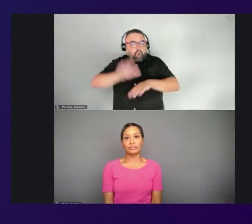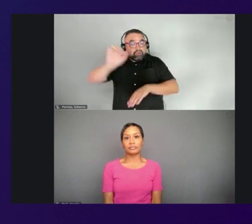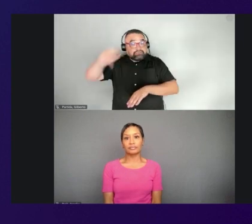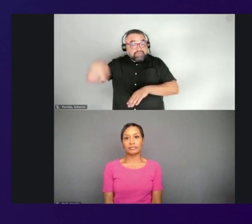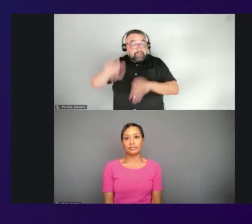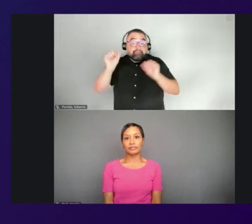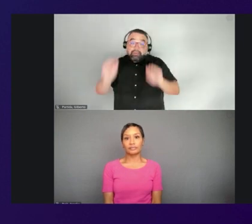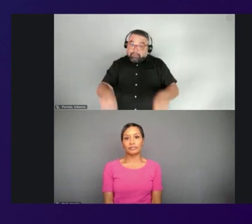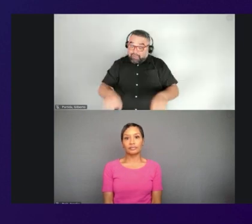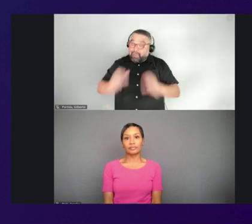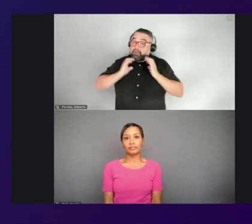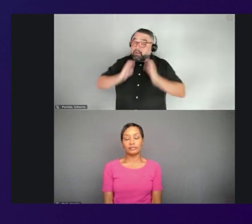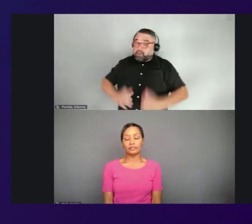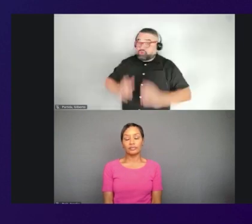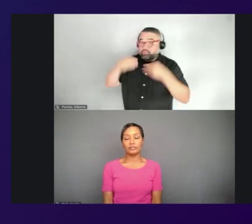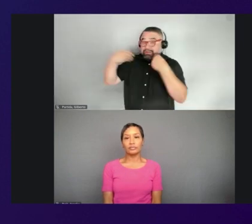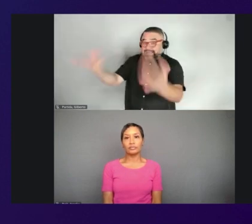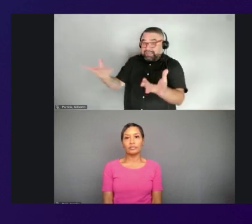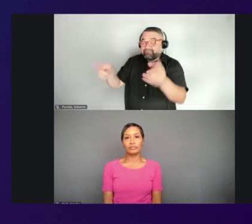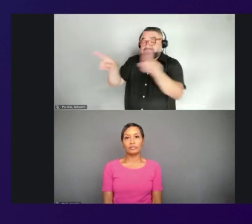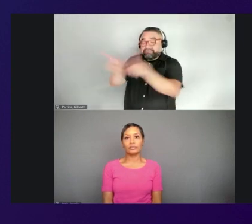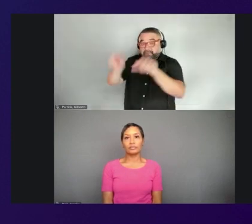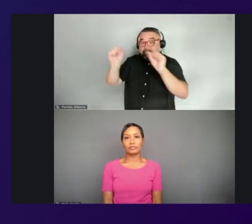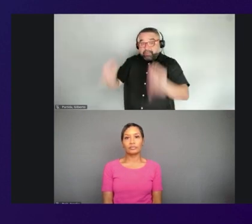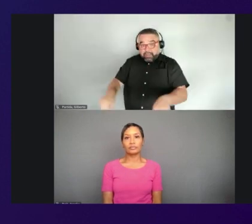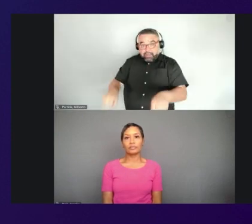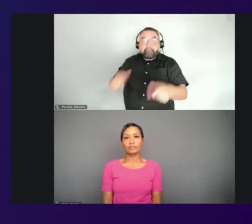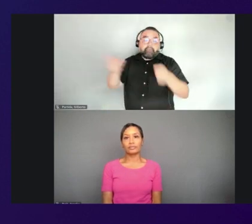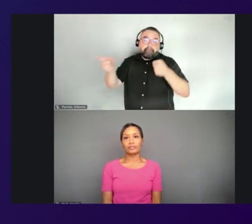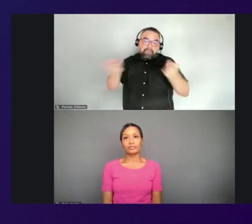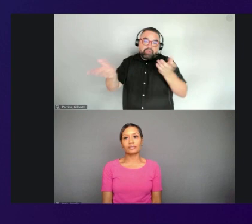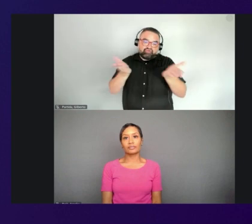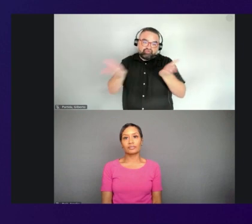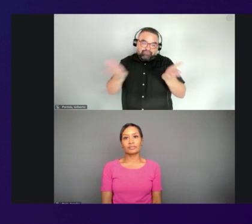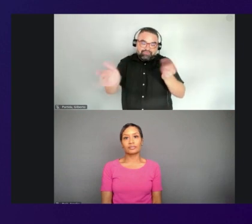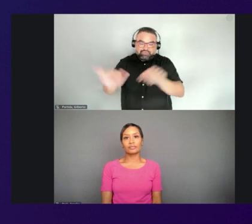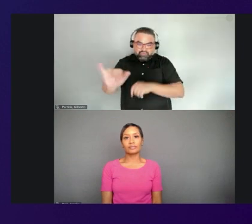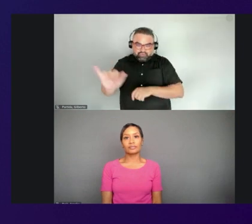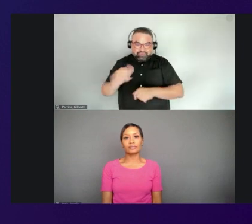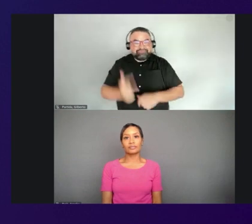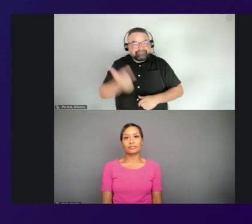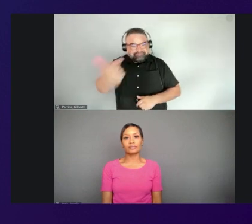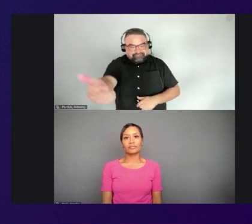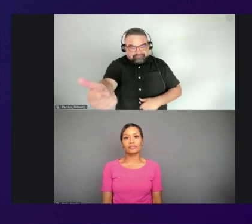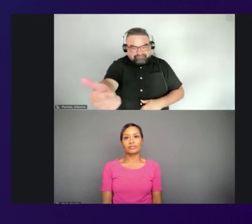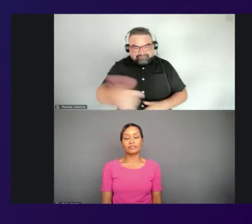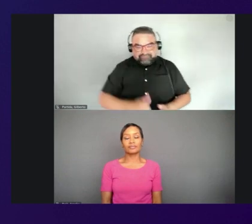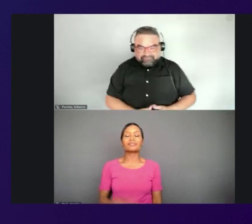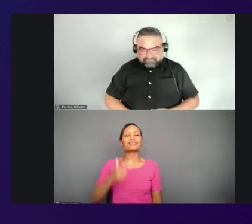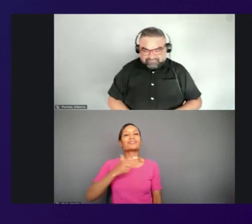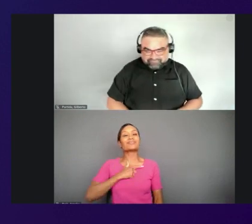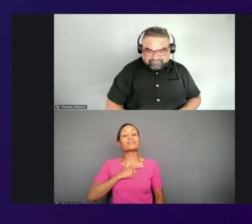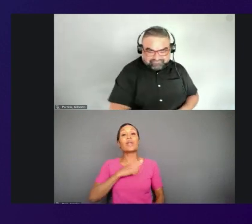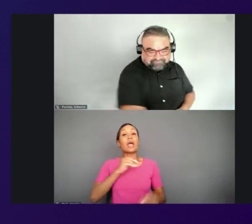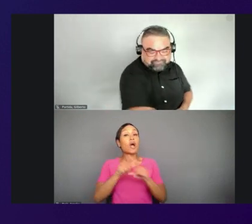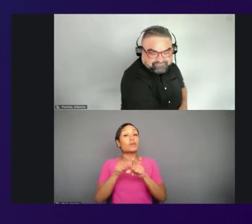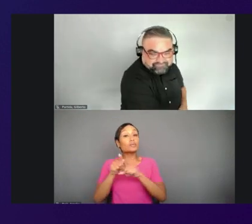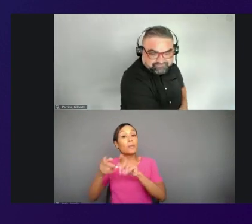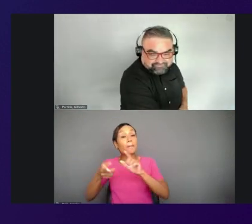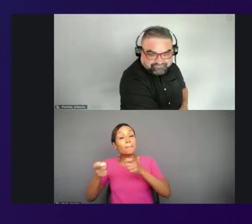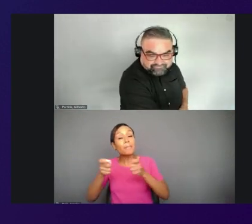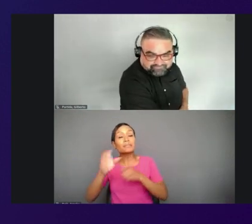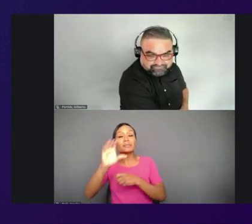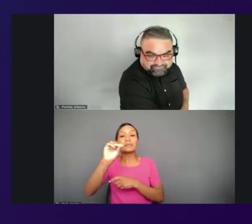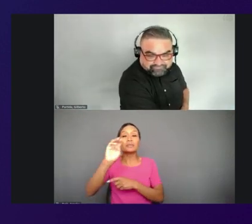capabilities in a managed service. It also offers ONTAP's storage efficiency capabilities, such as